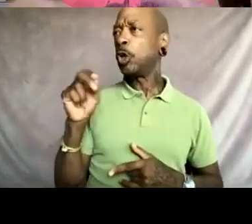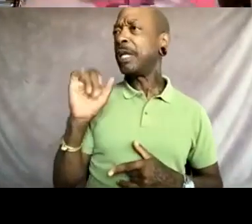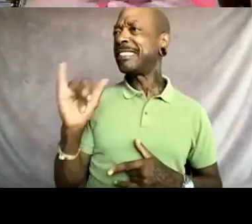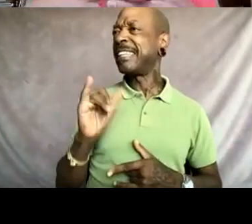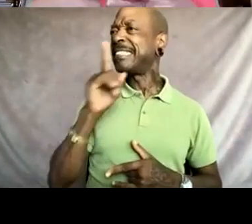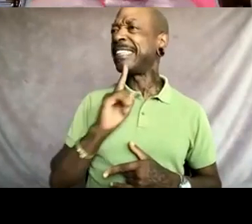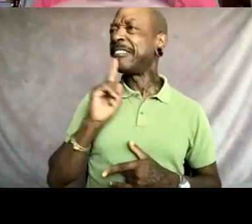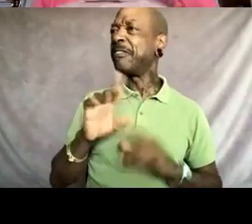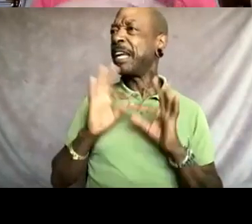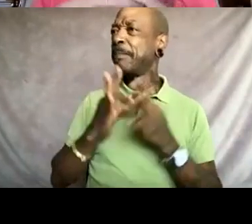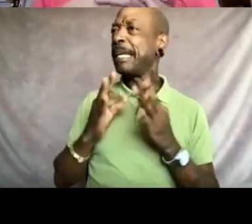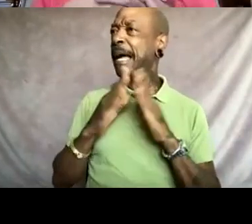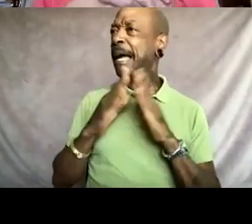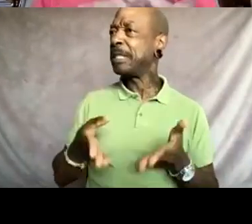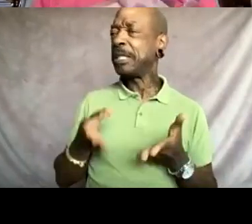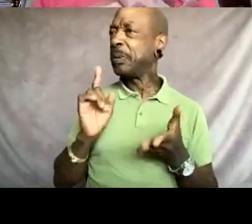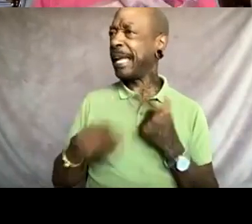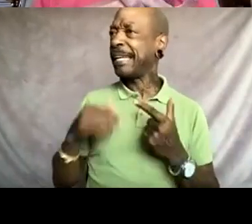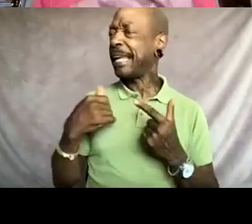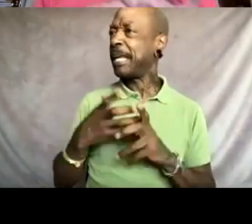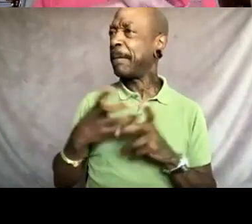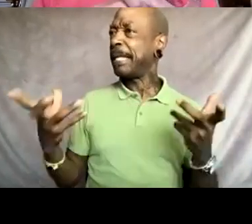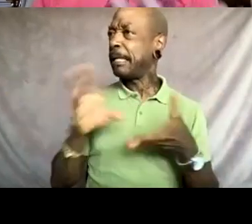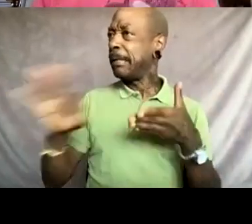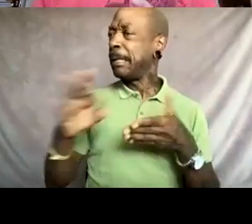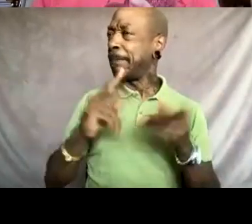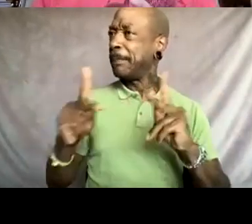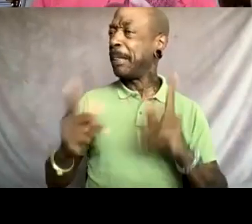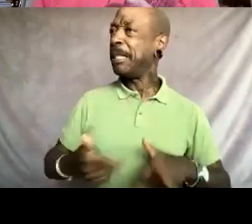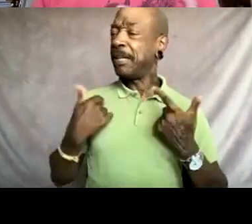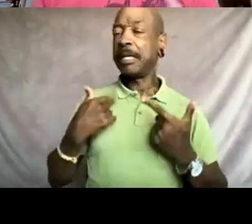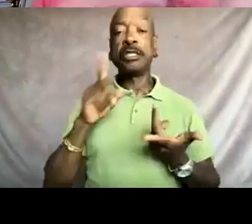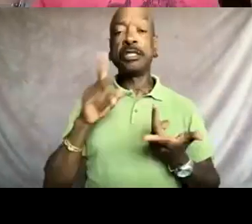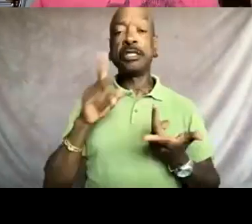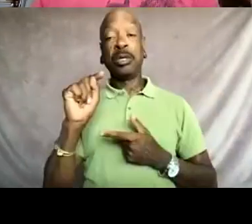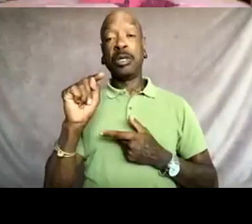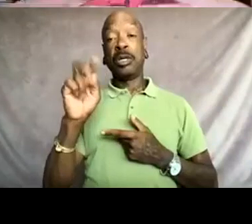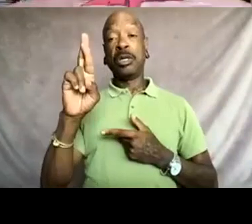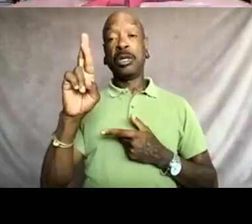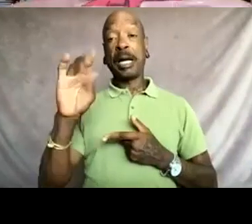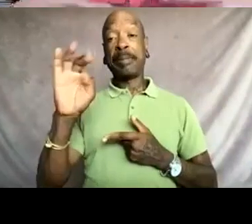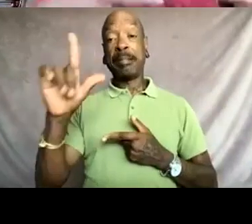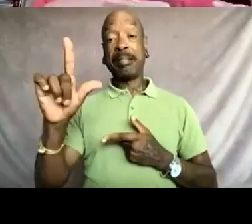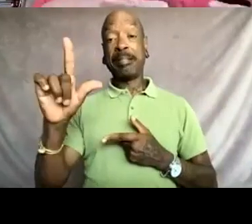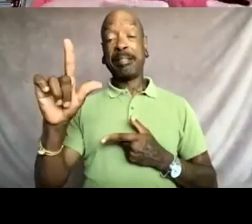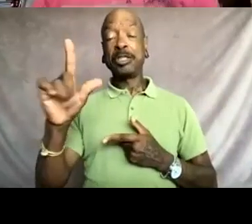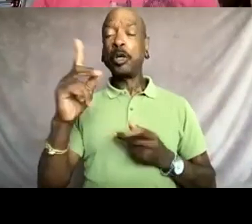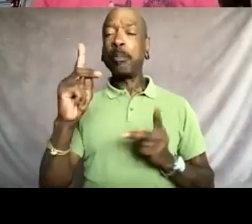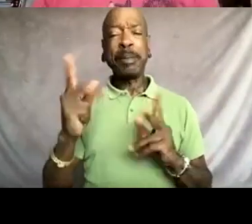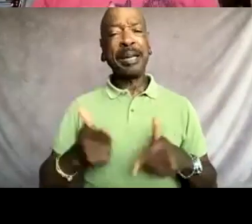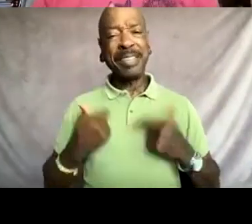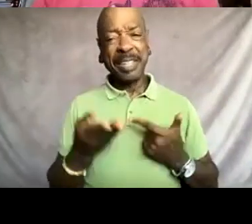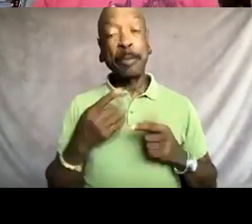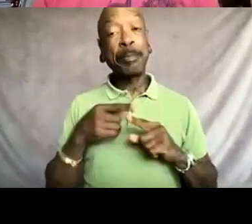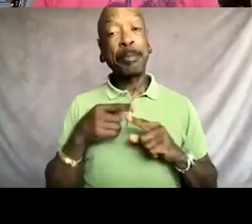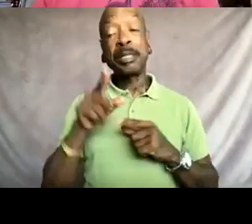this many people living together. It's a historic tribal village site. So even though historically people have lived there as a village, the zoning says, no, this is